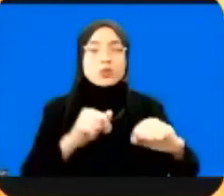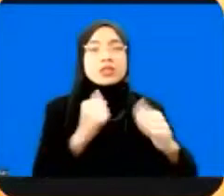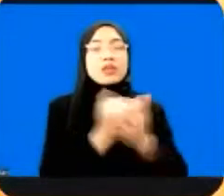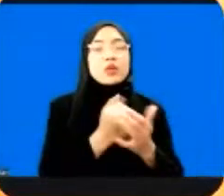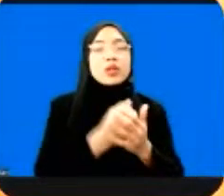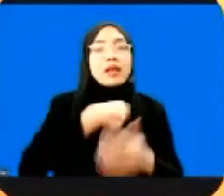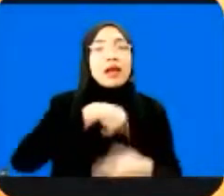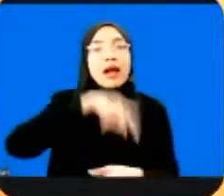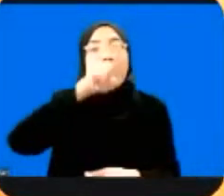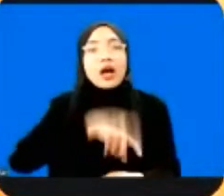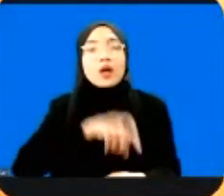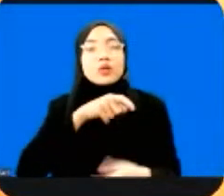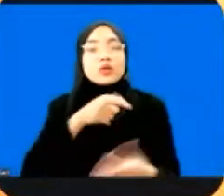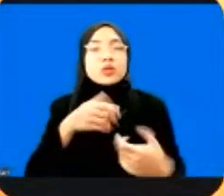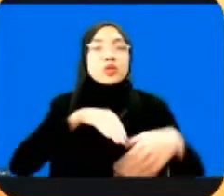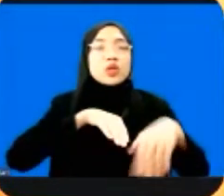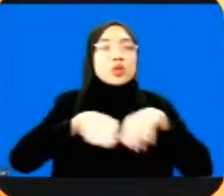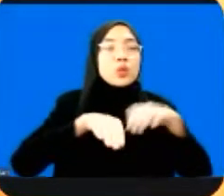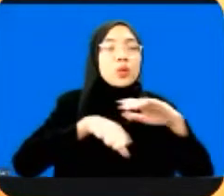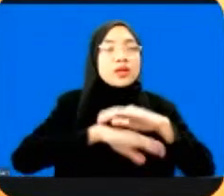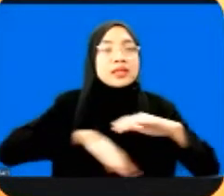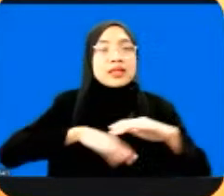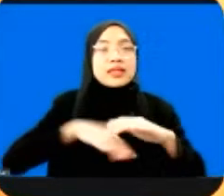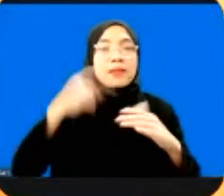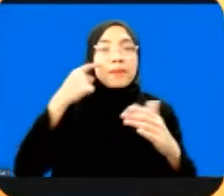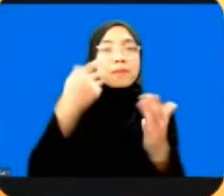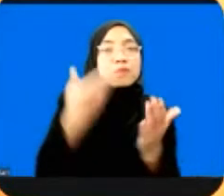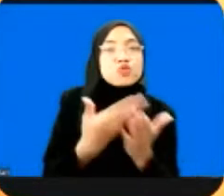evidence, words of mouth,